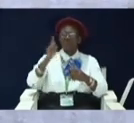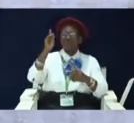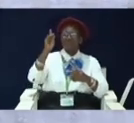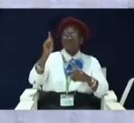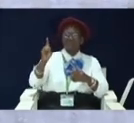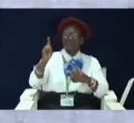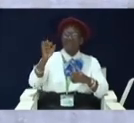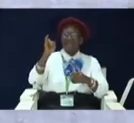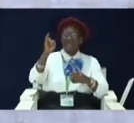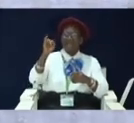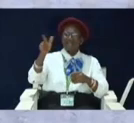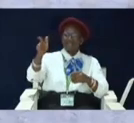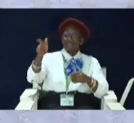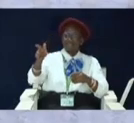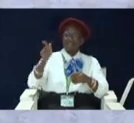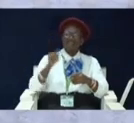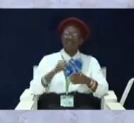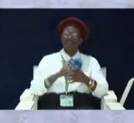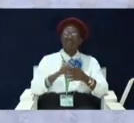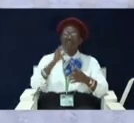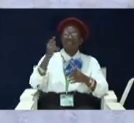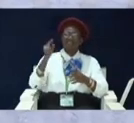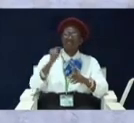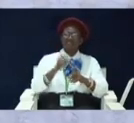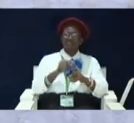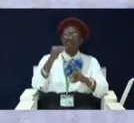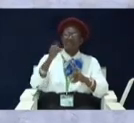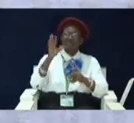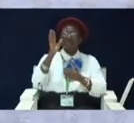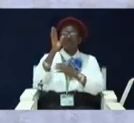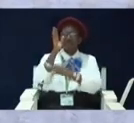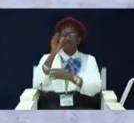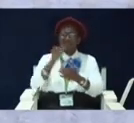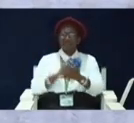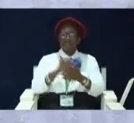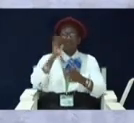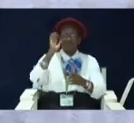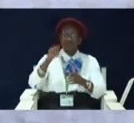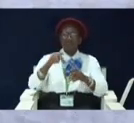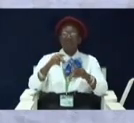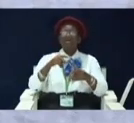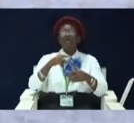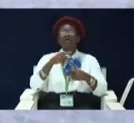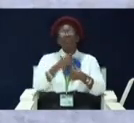It is the word of God that will produce the faith.